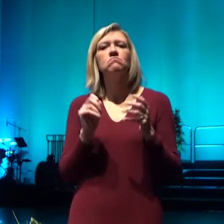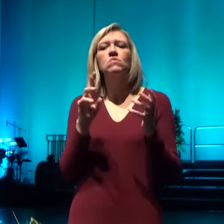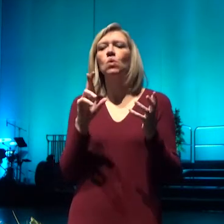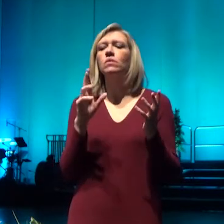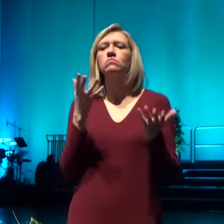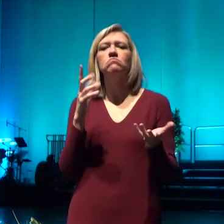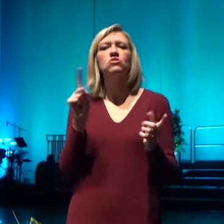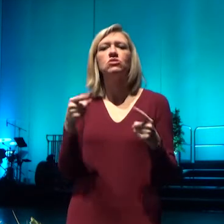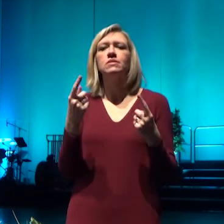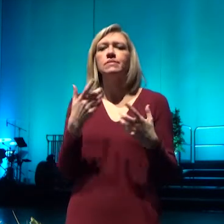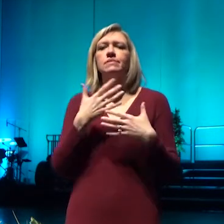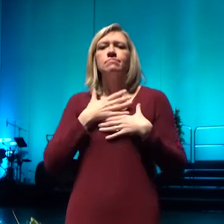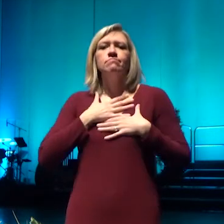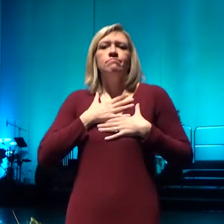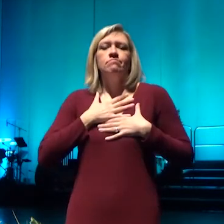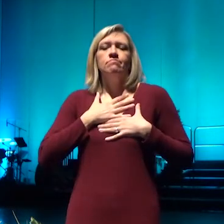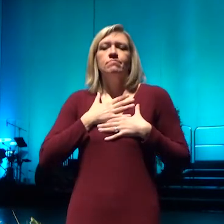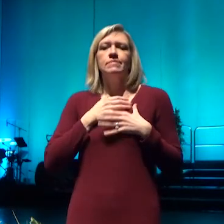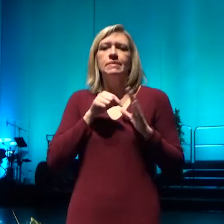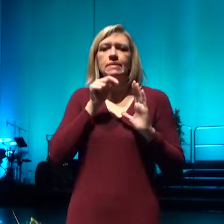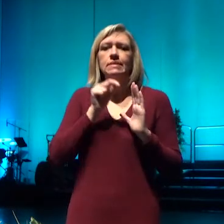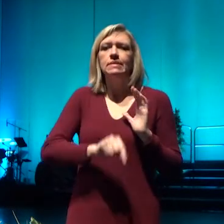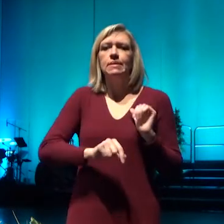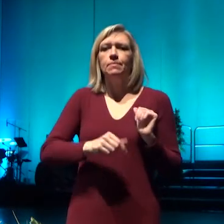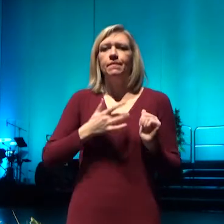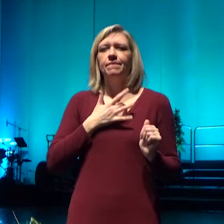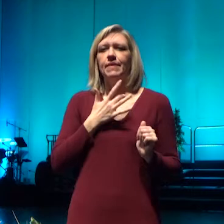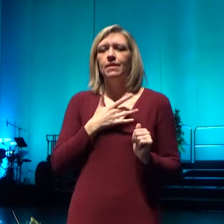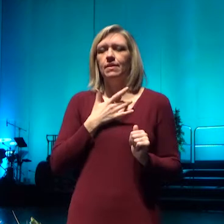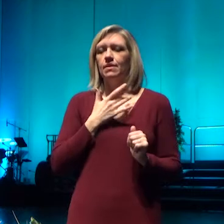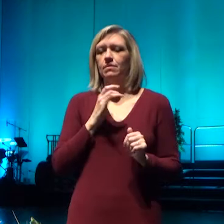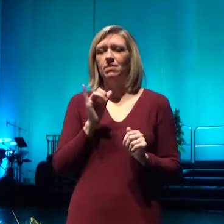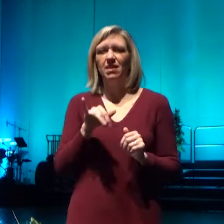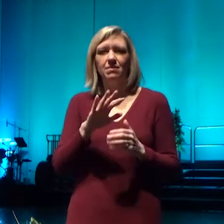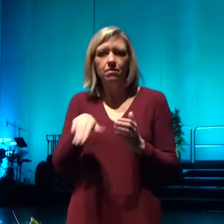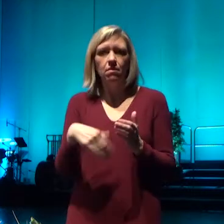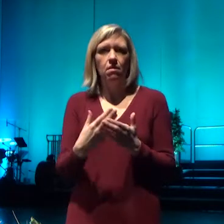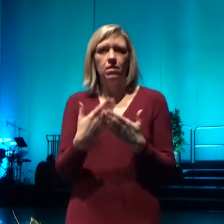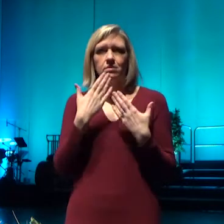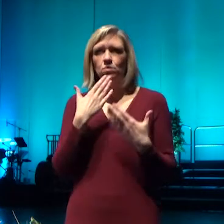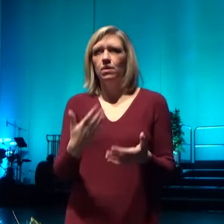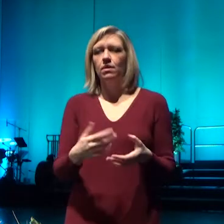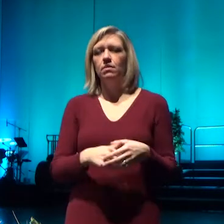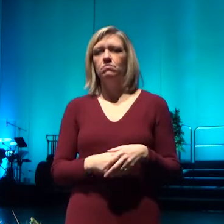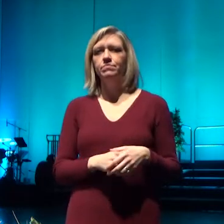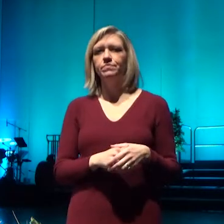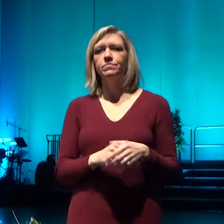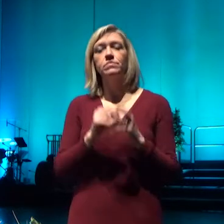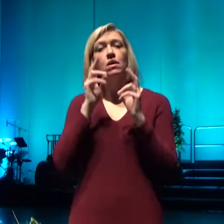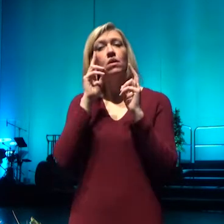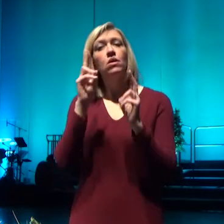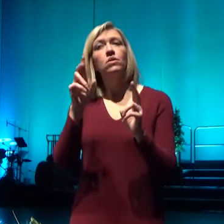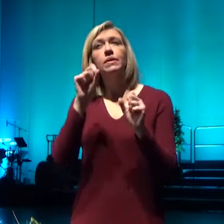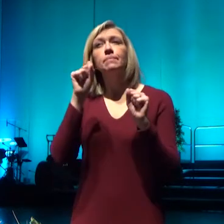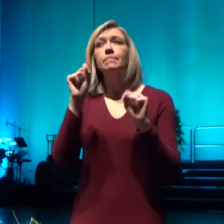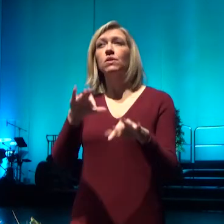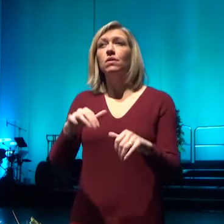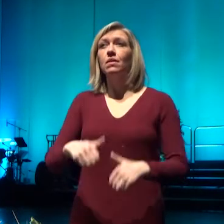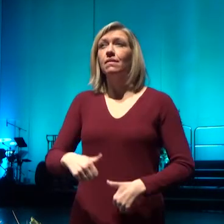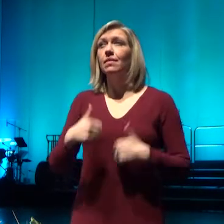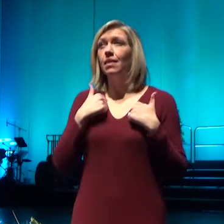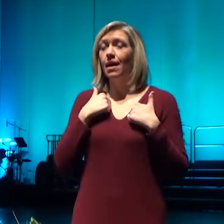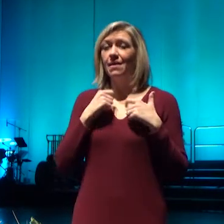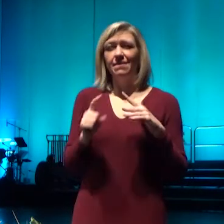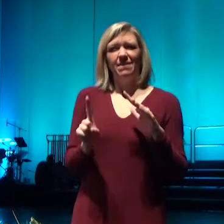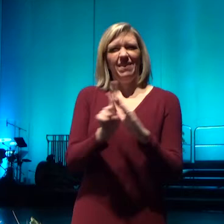or just in a deep, soulful feeling that all is well. Honoring the miracle of life that makes itself